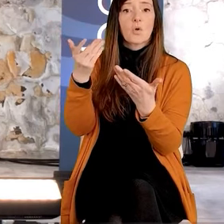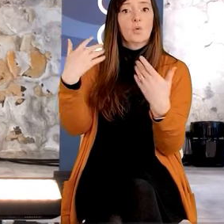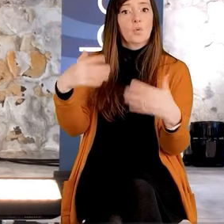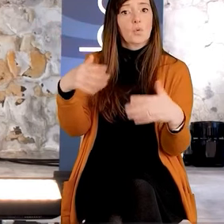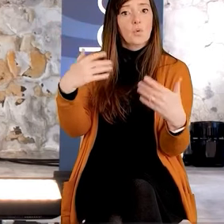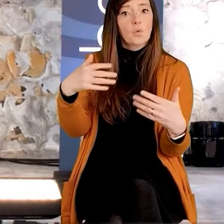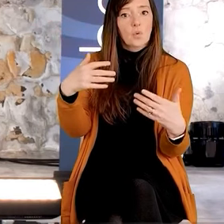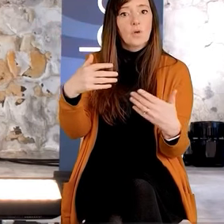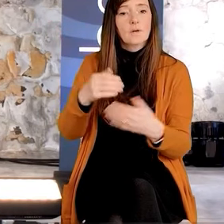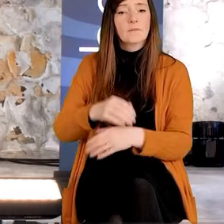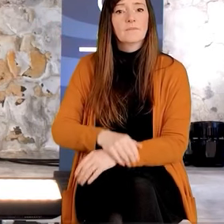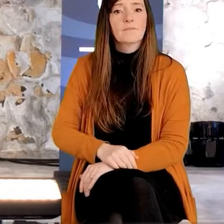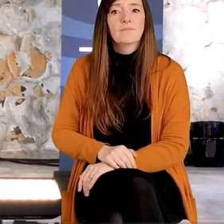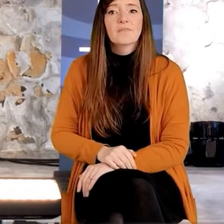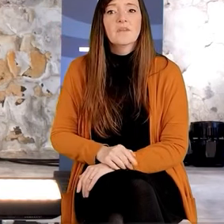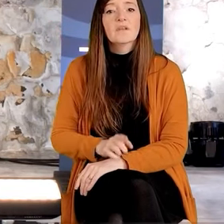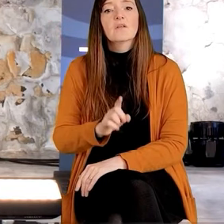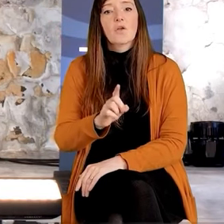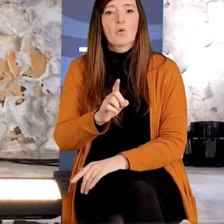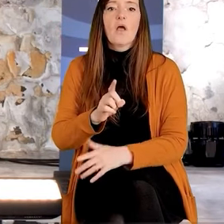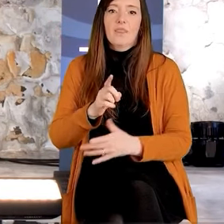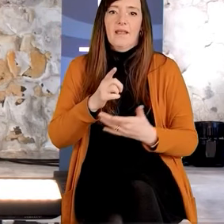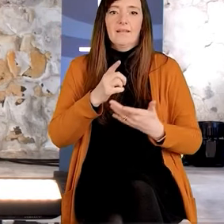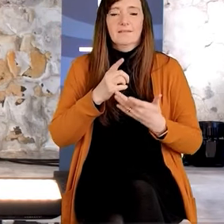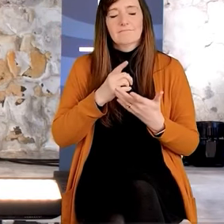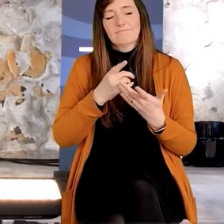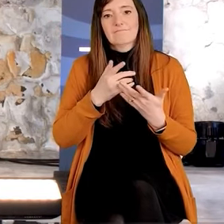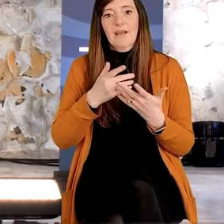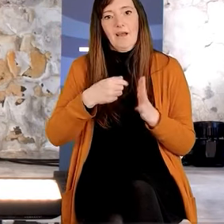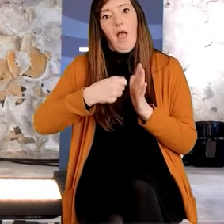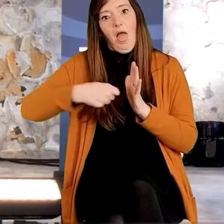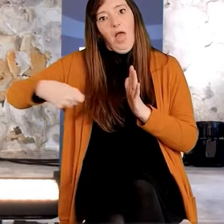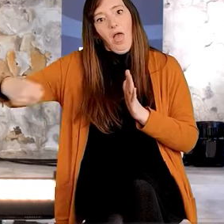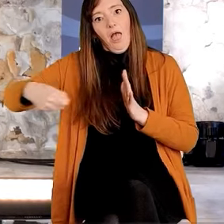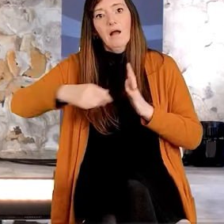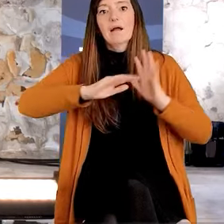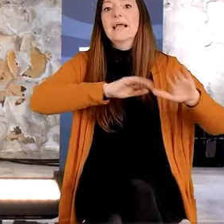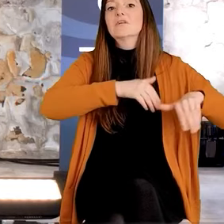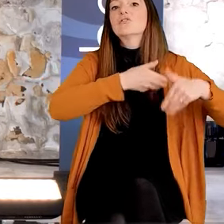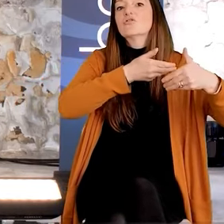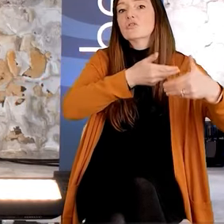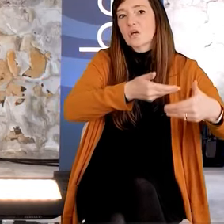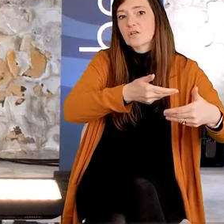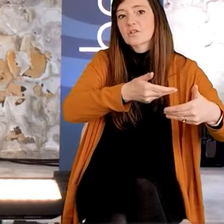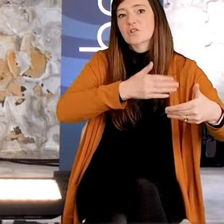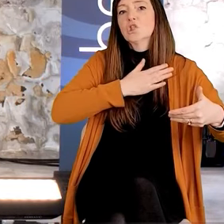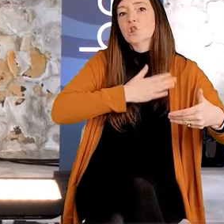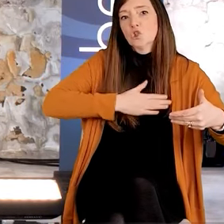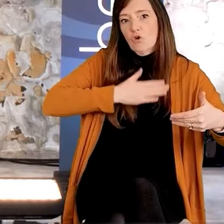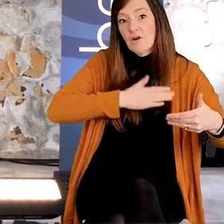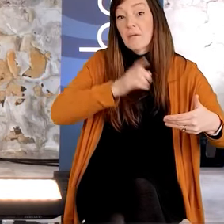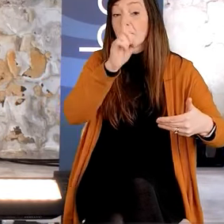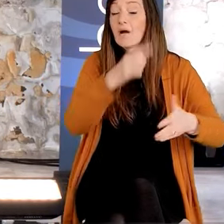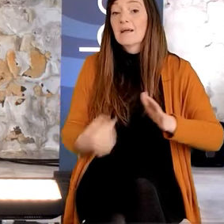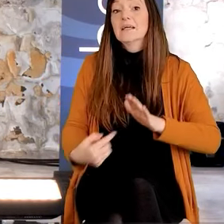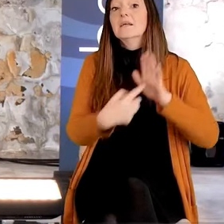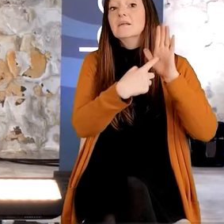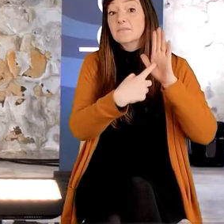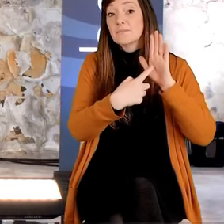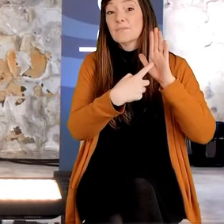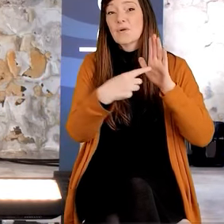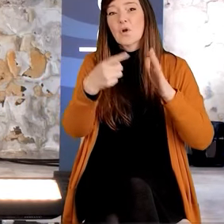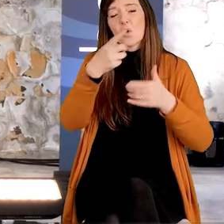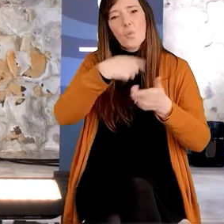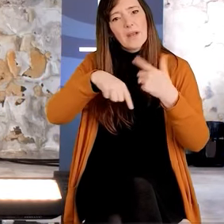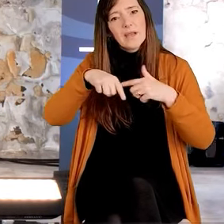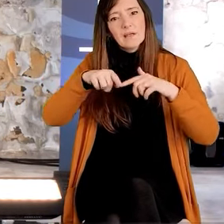comes from God alone. So I'm sorry about that long preamble, but it's really important that we read